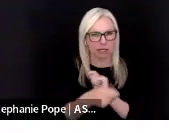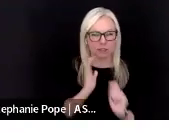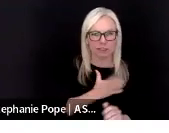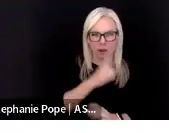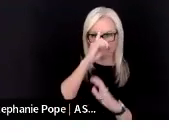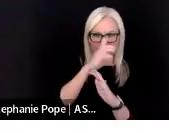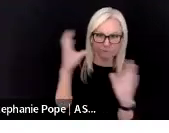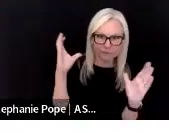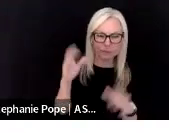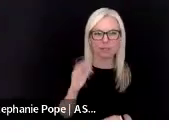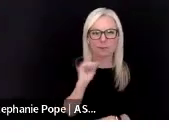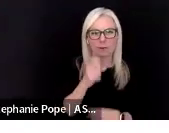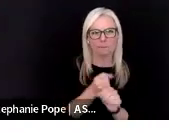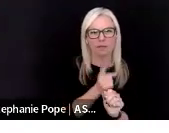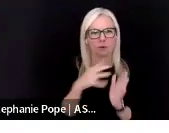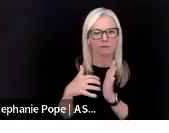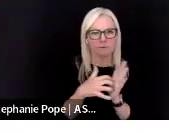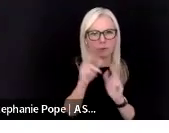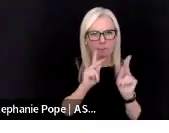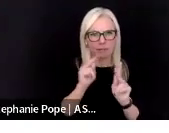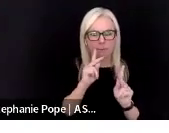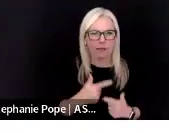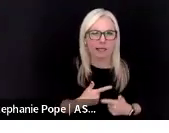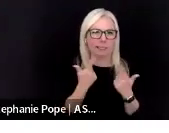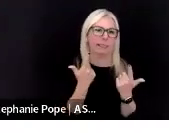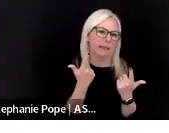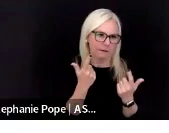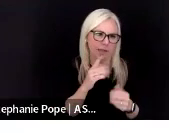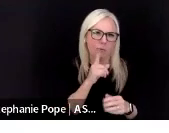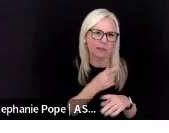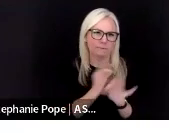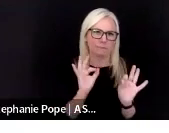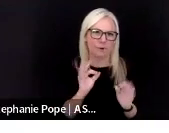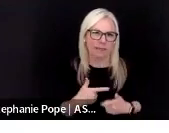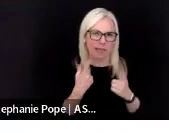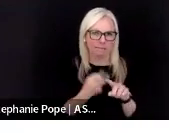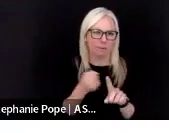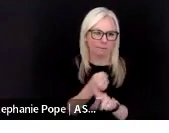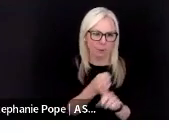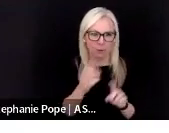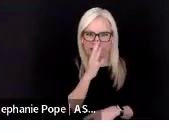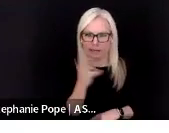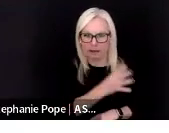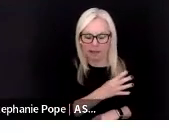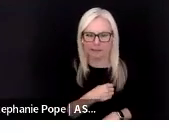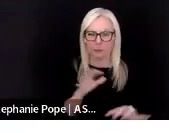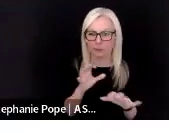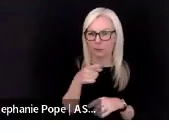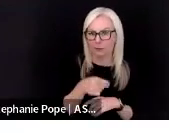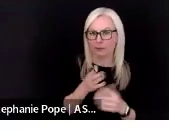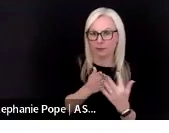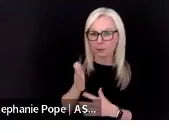ensure that vulnerable people can live a life free from abuse and neglect. We accomplish this through our investigations, but there are a host of